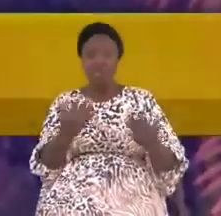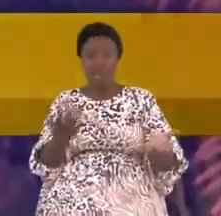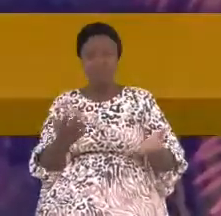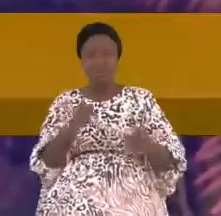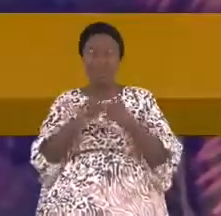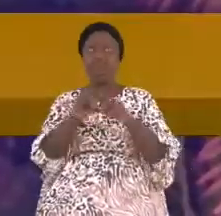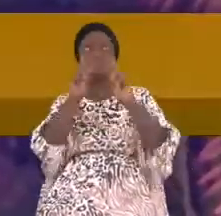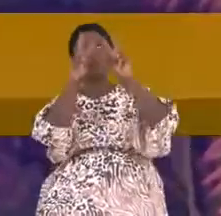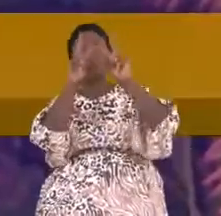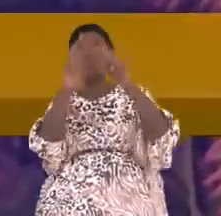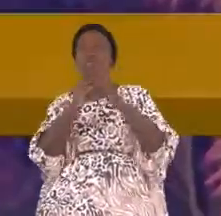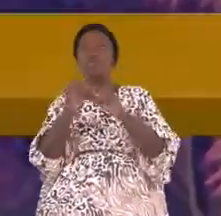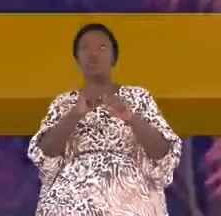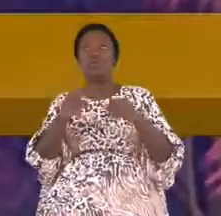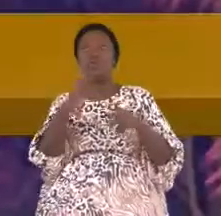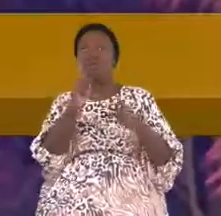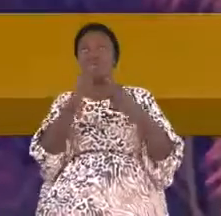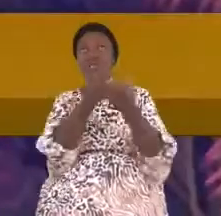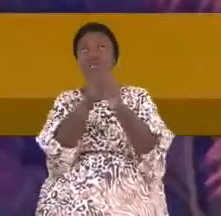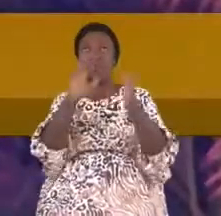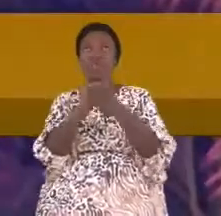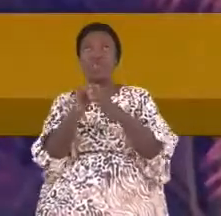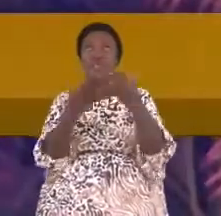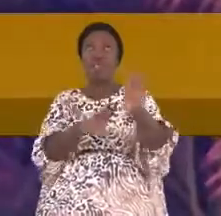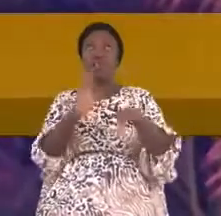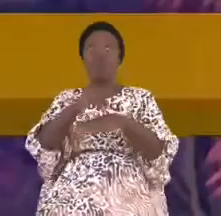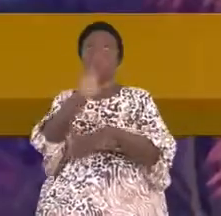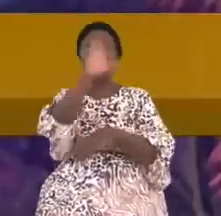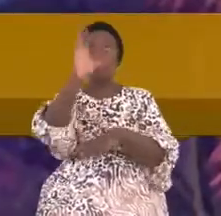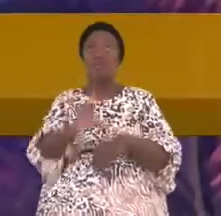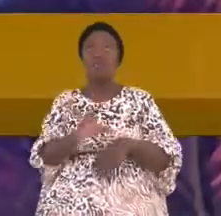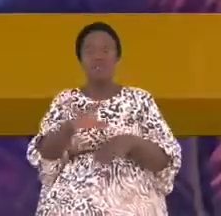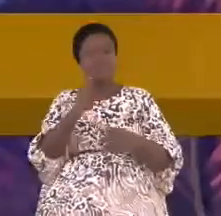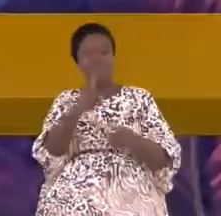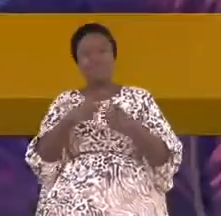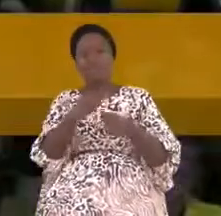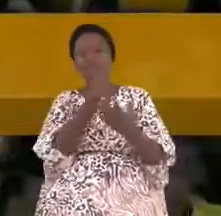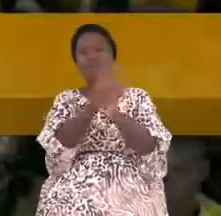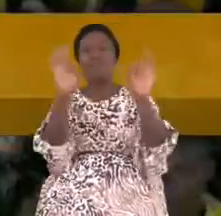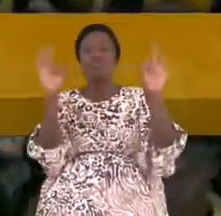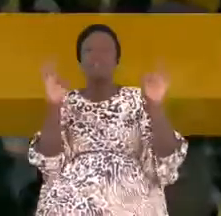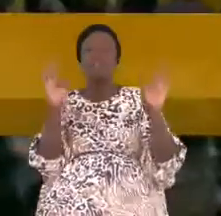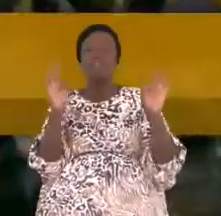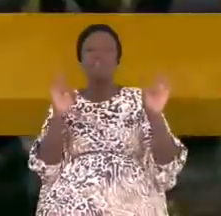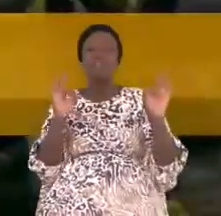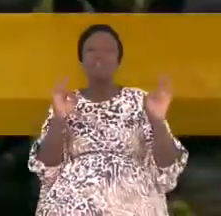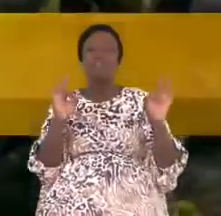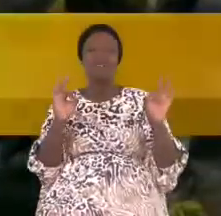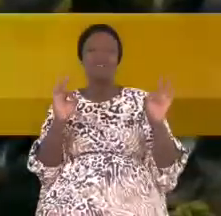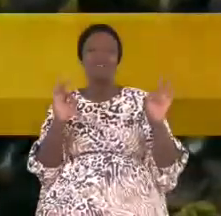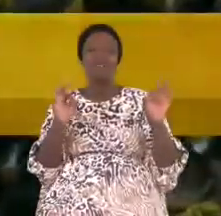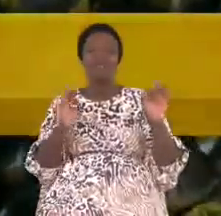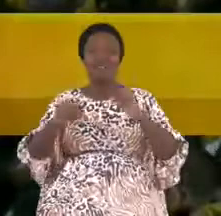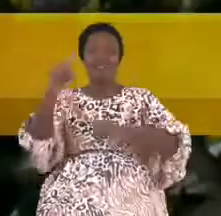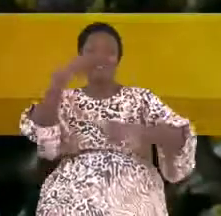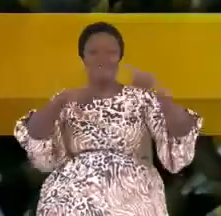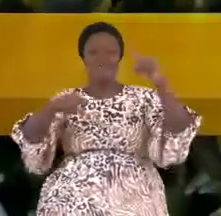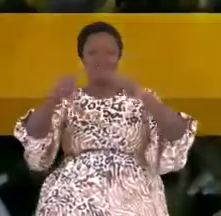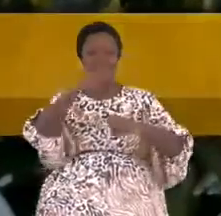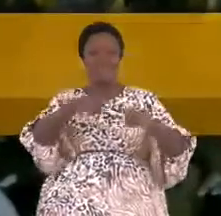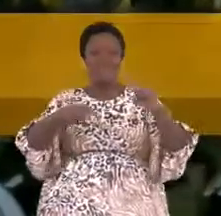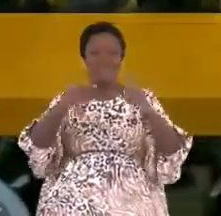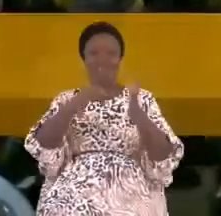savior who died on the cross you're free i am free